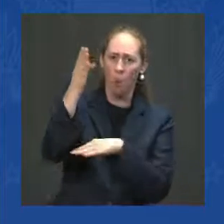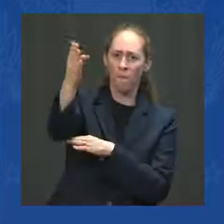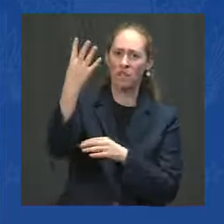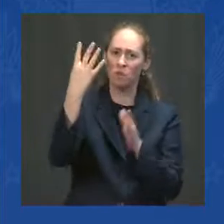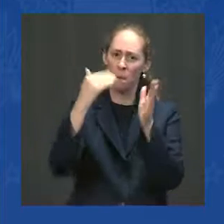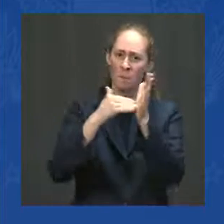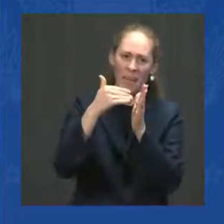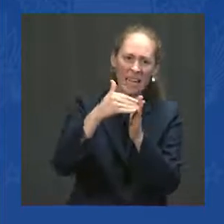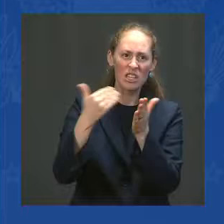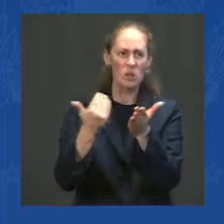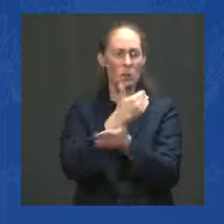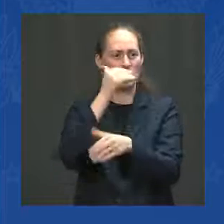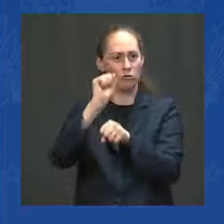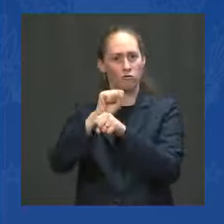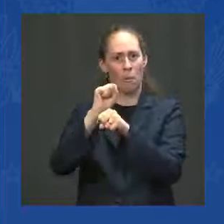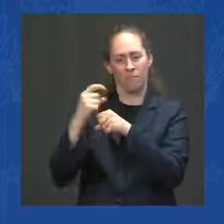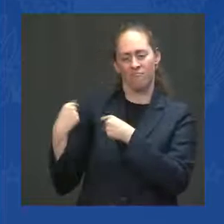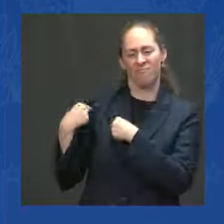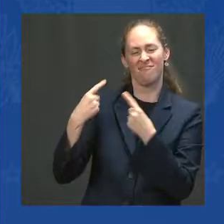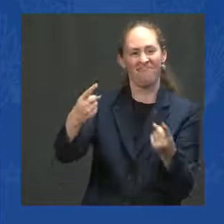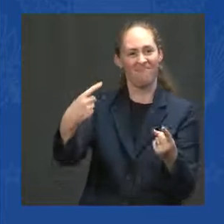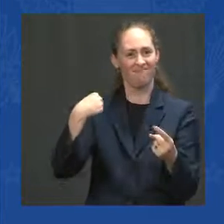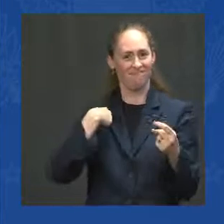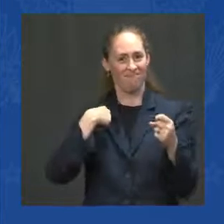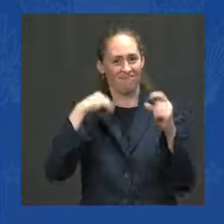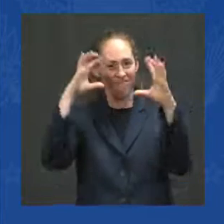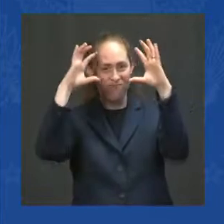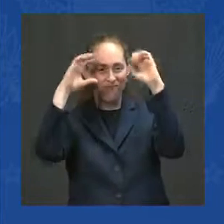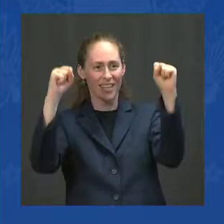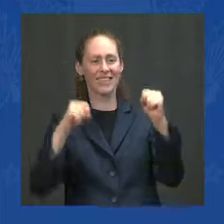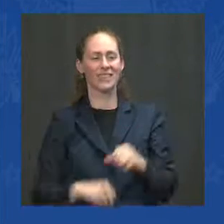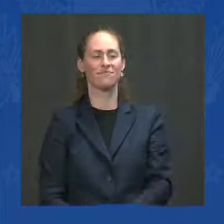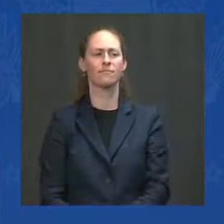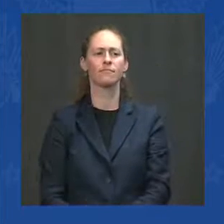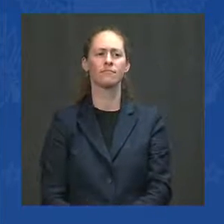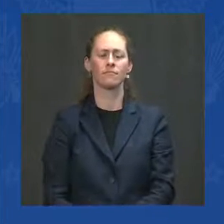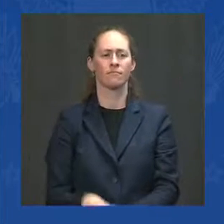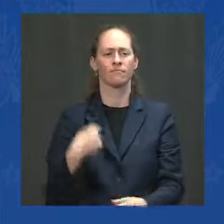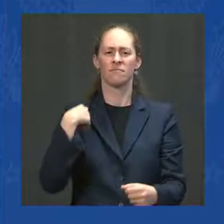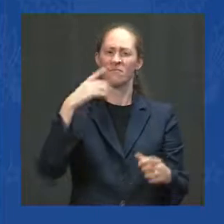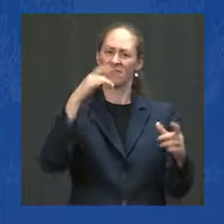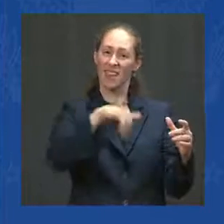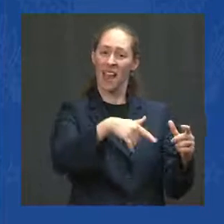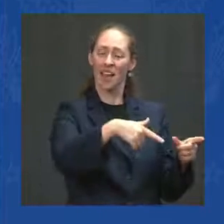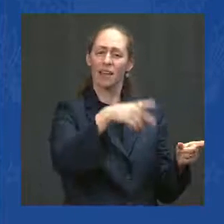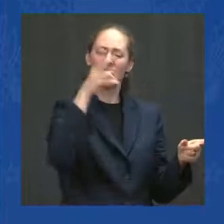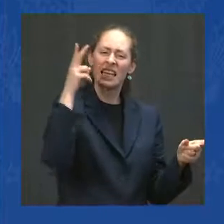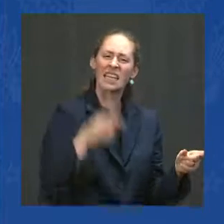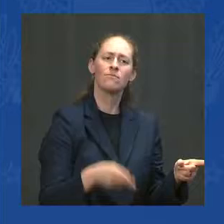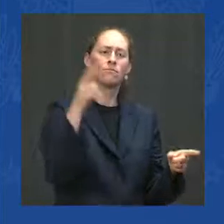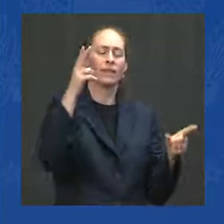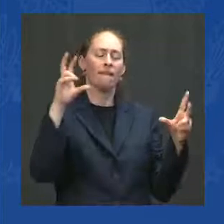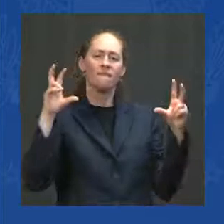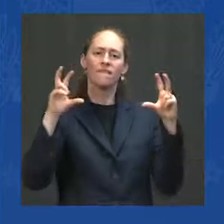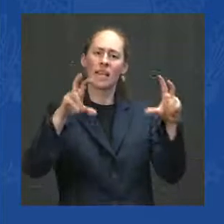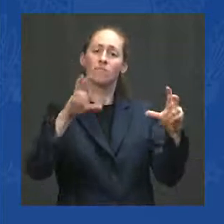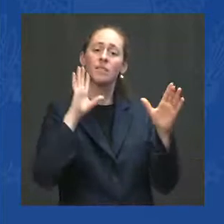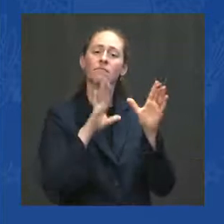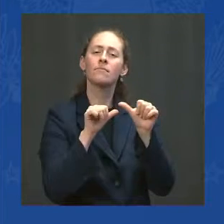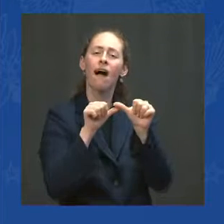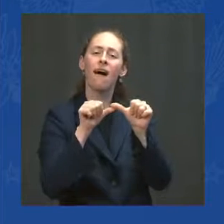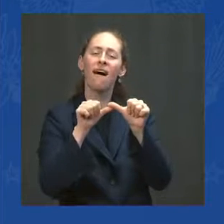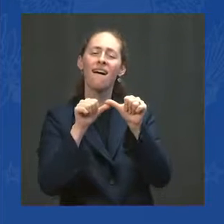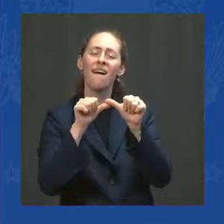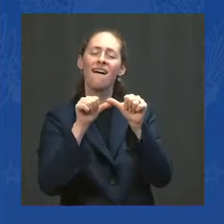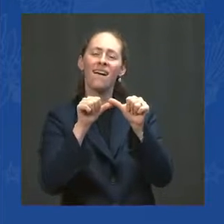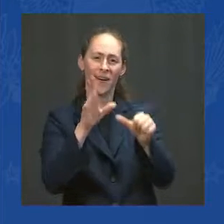This bill is going to help make a historic recovery a long-term boom. Folks, above all,